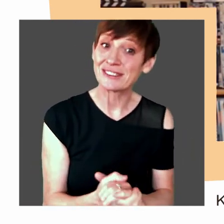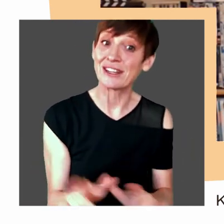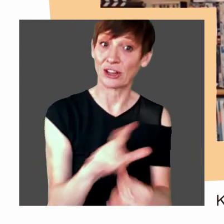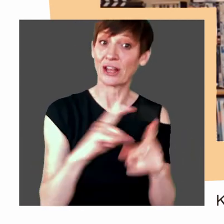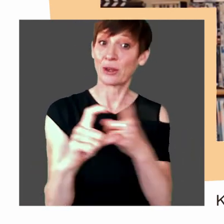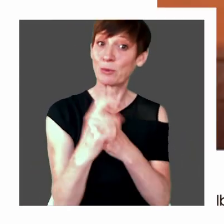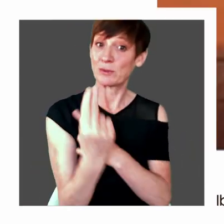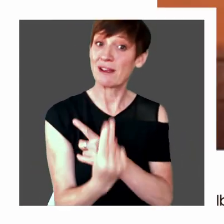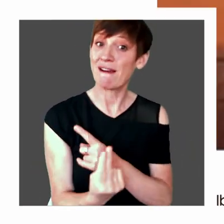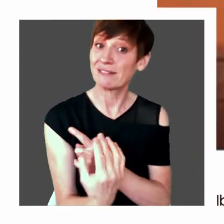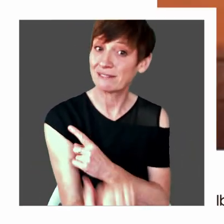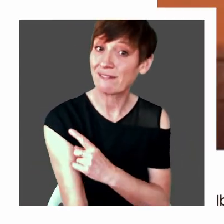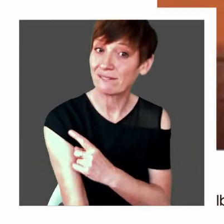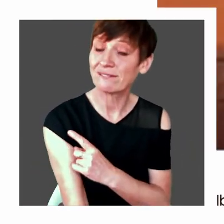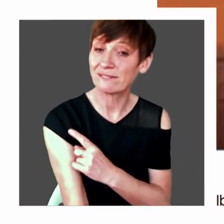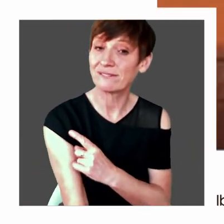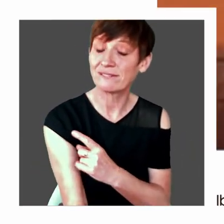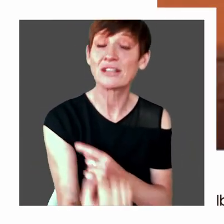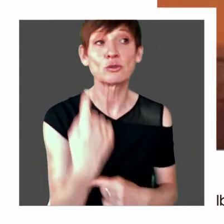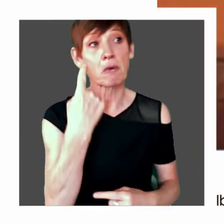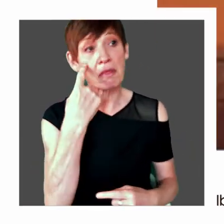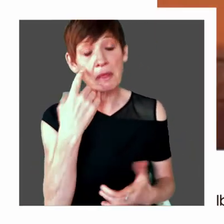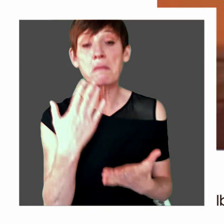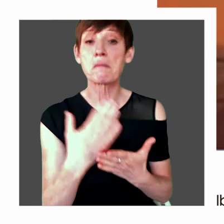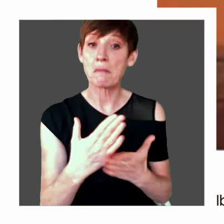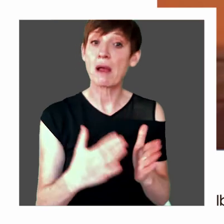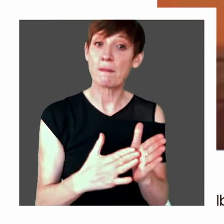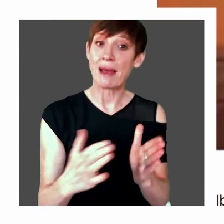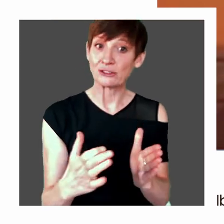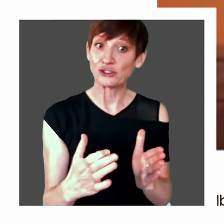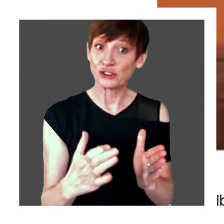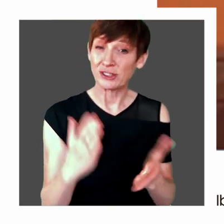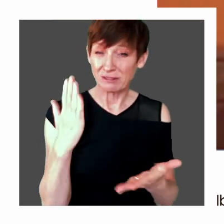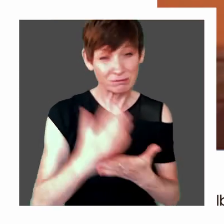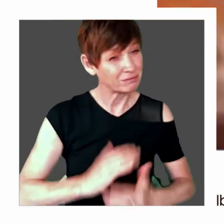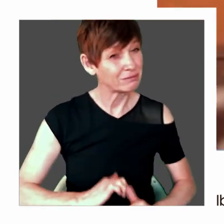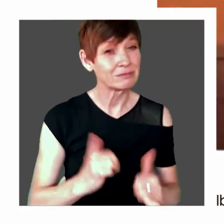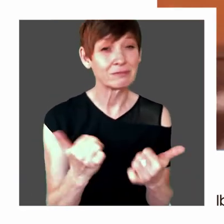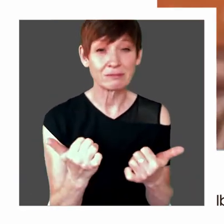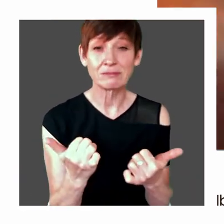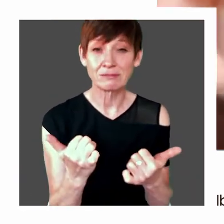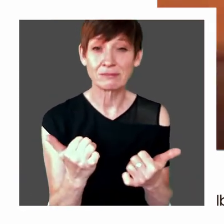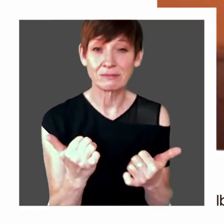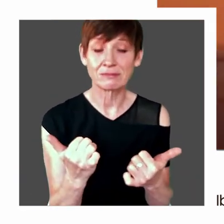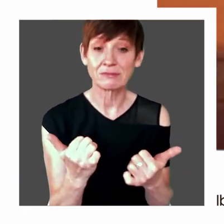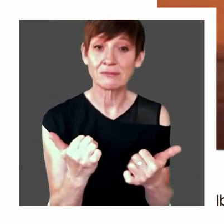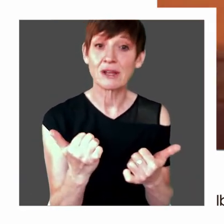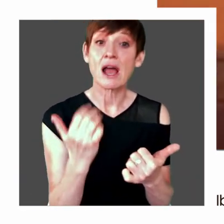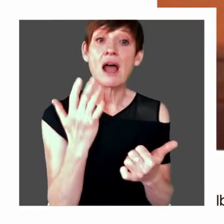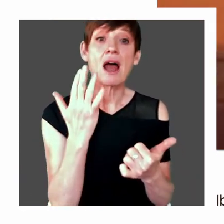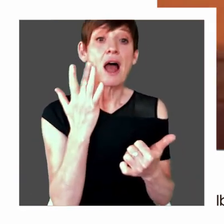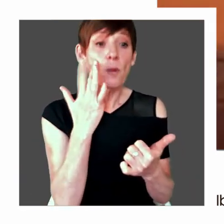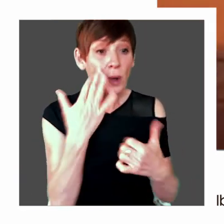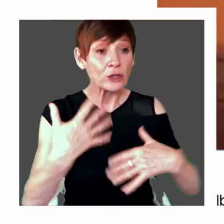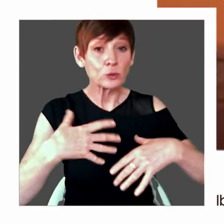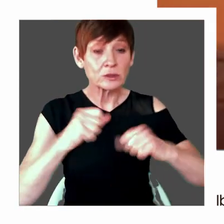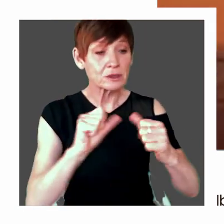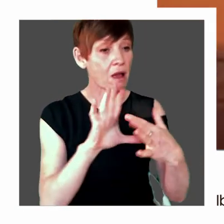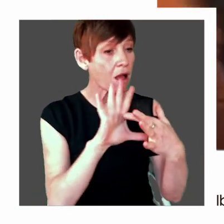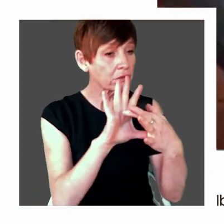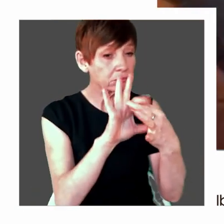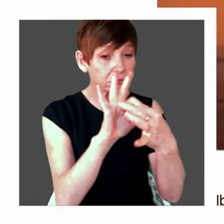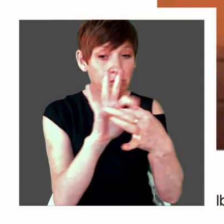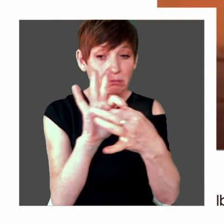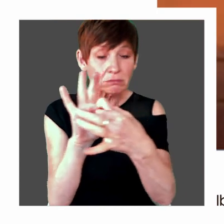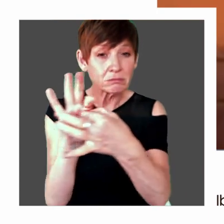But yeah, Manchester is really good for it. And once you get into the links, it's a very,